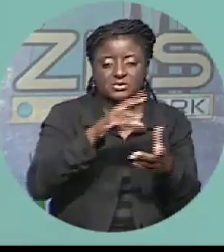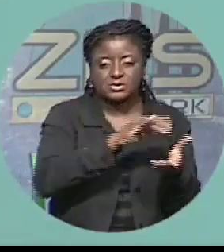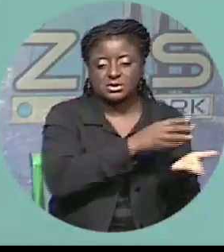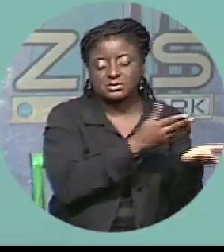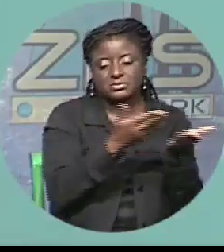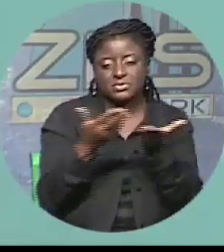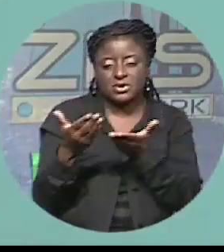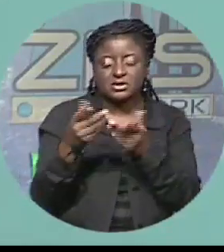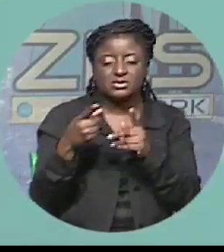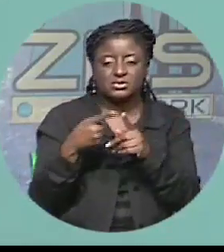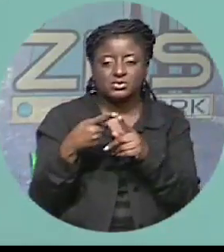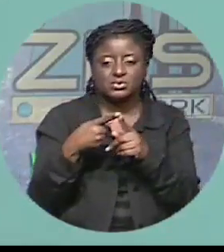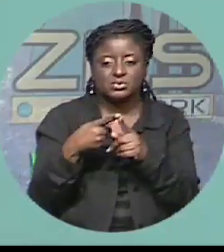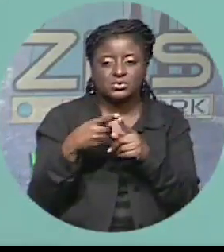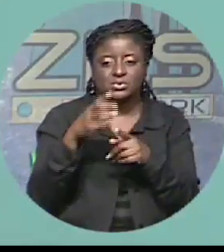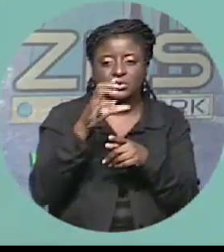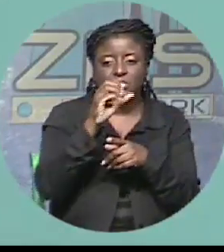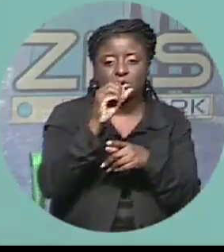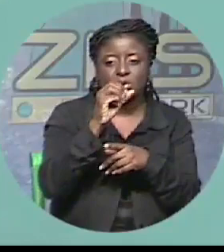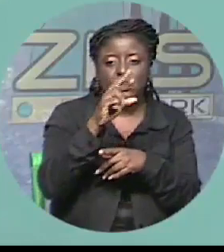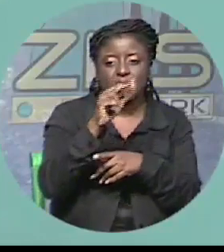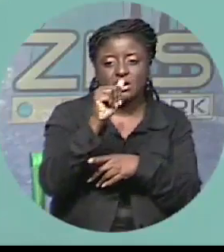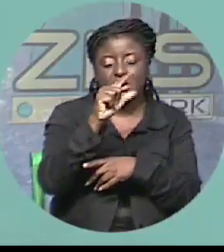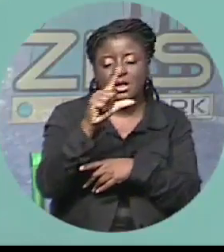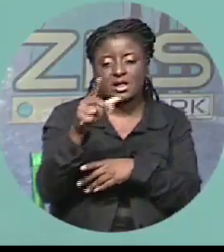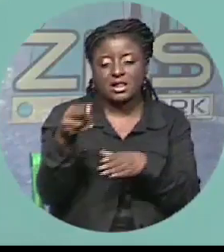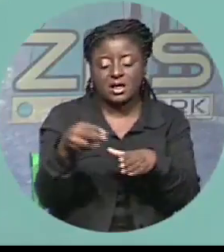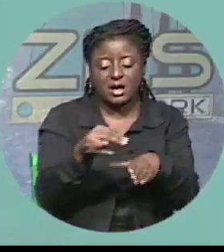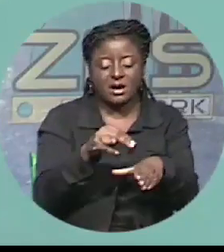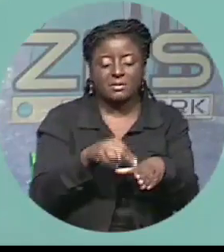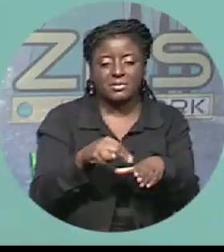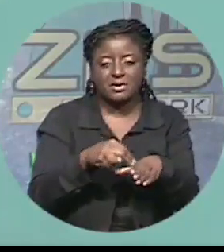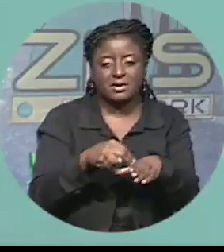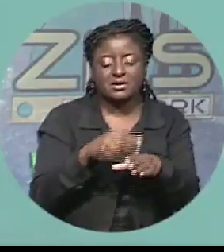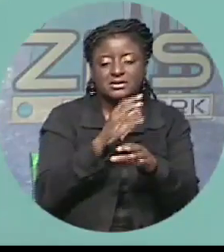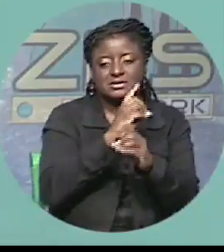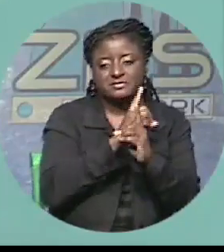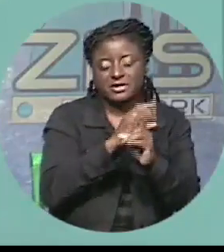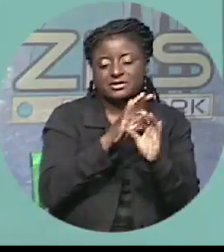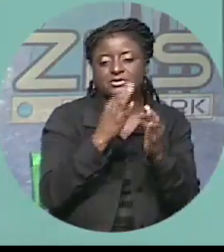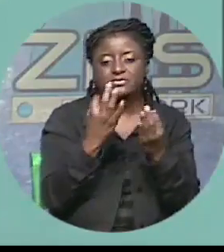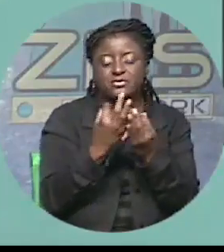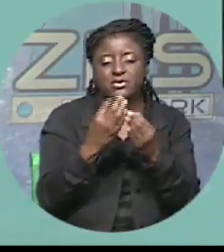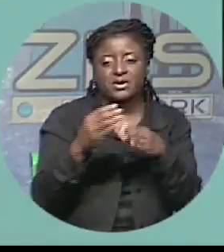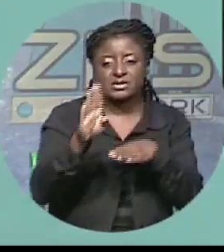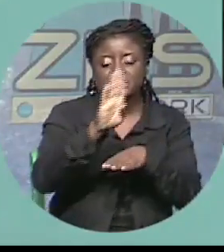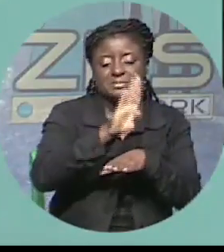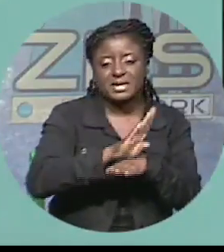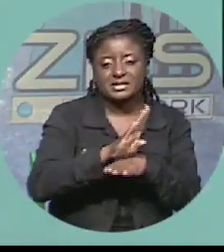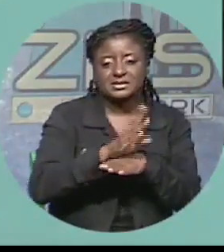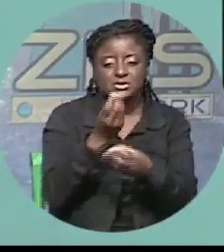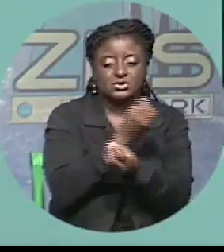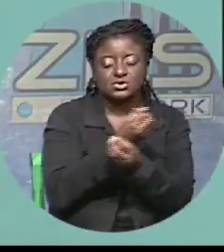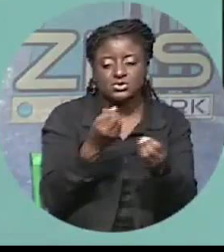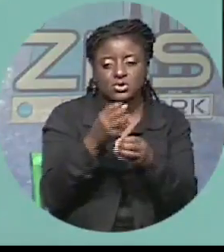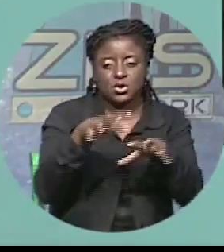Base here in New Providence, where it was turned over to the police for further investigation. No one has been arrested so far in that incident.